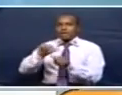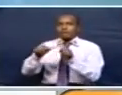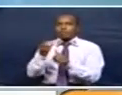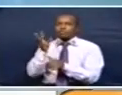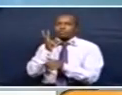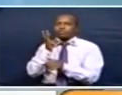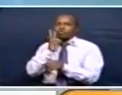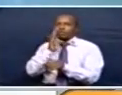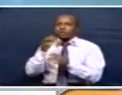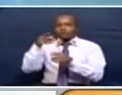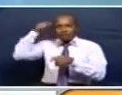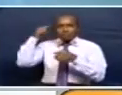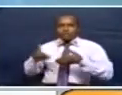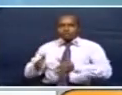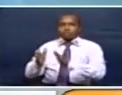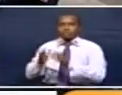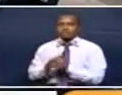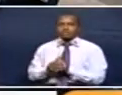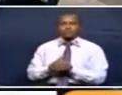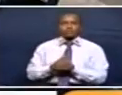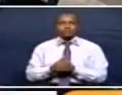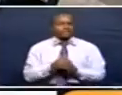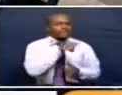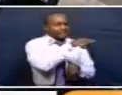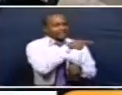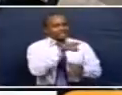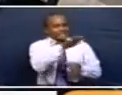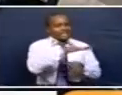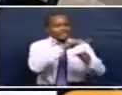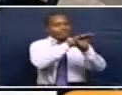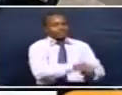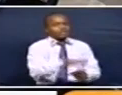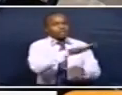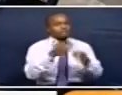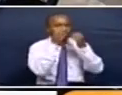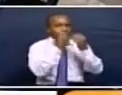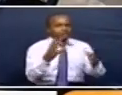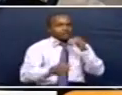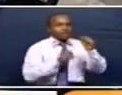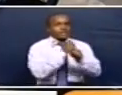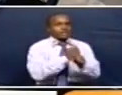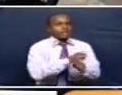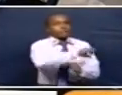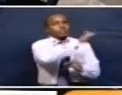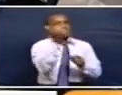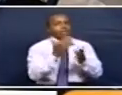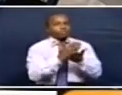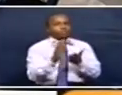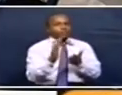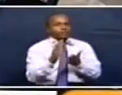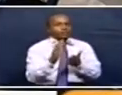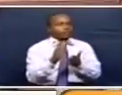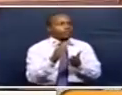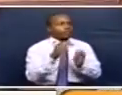looks like a marginalized area. Ndivini is a very marginalized area for many years. Ndivini is on the other part of Machakos towards Moranga